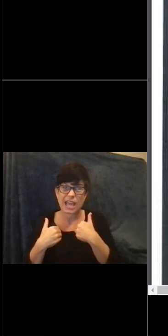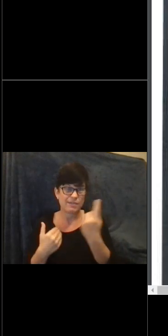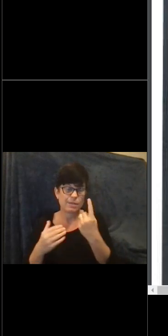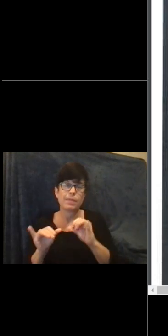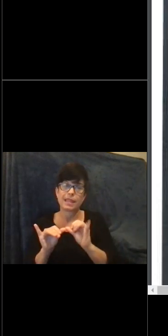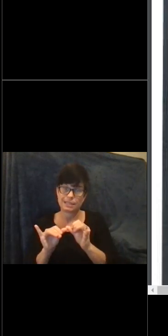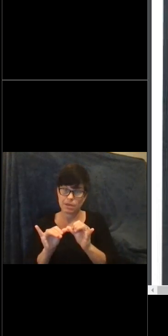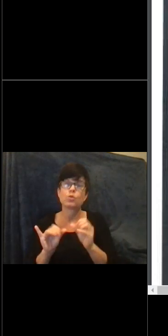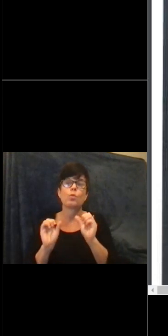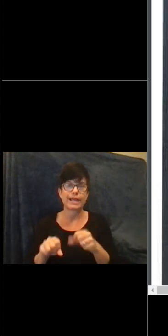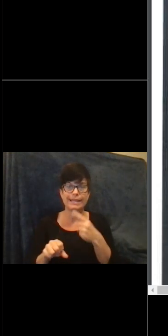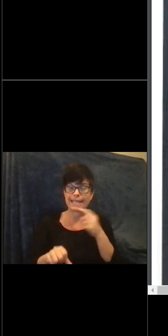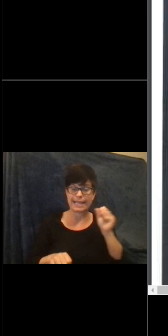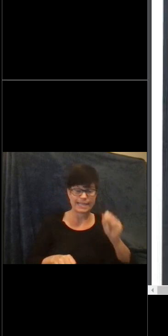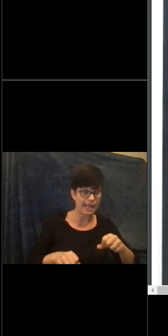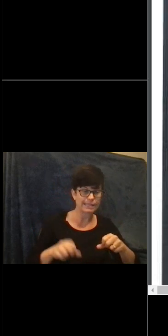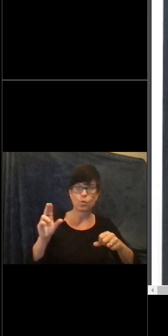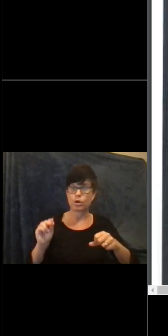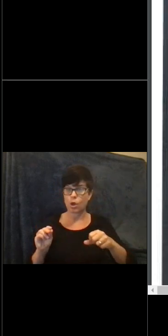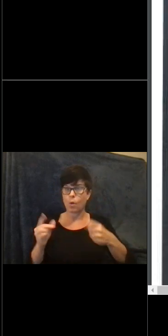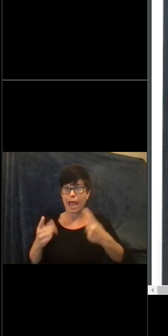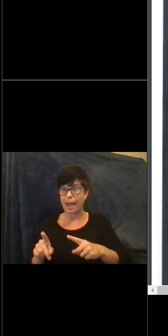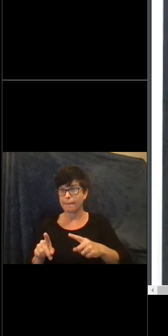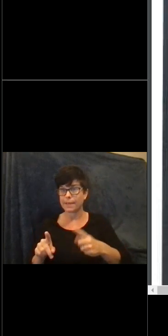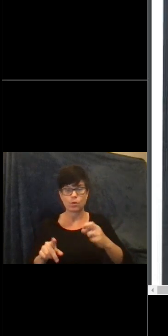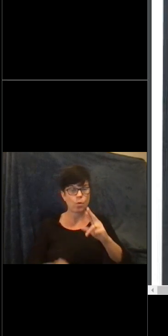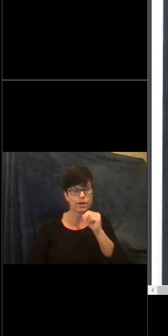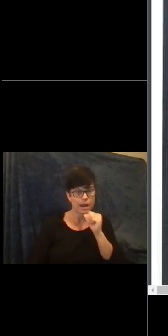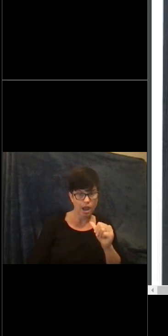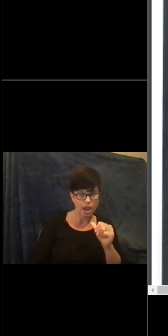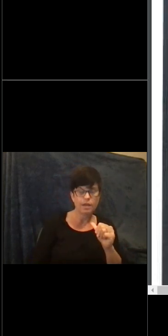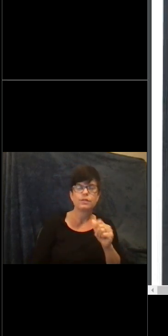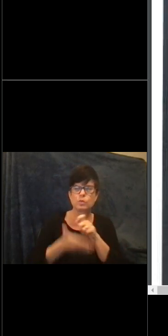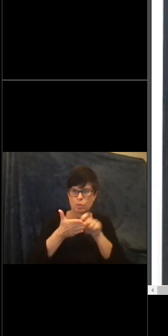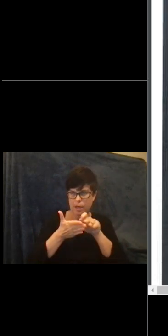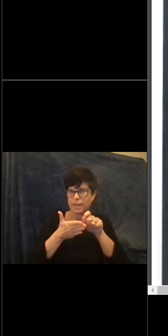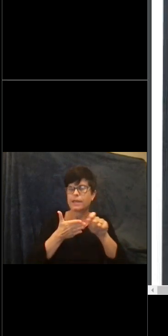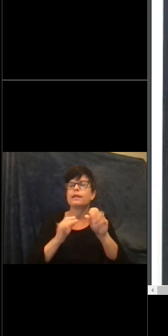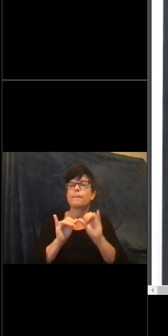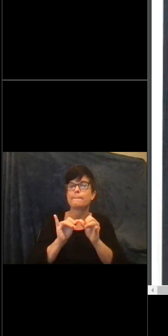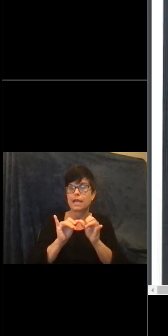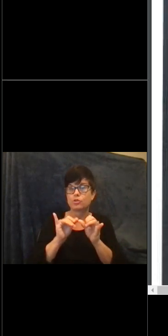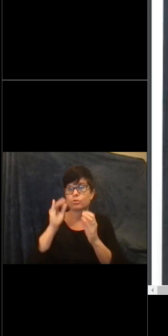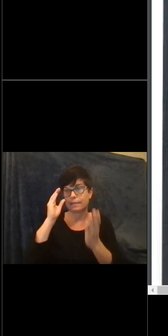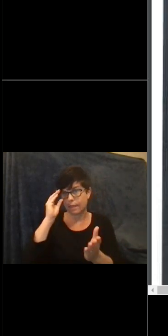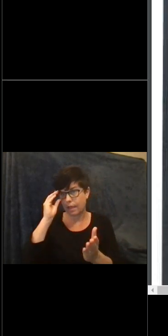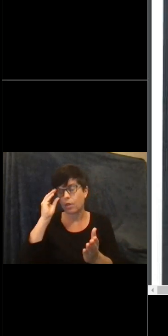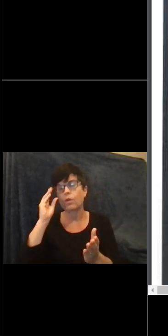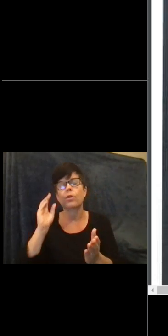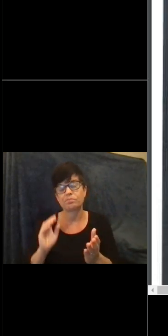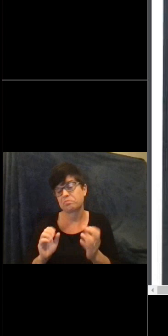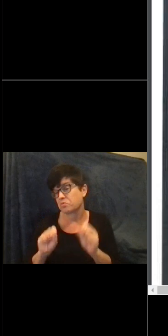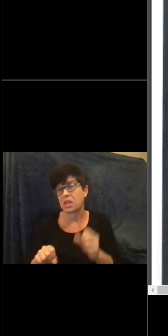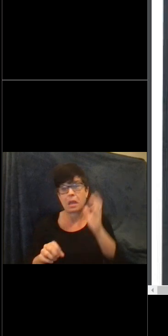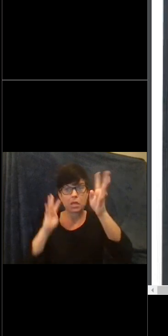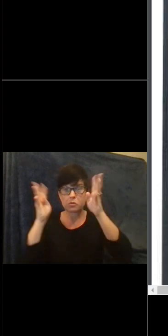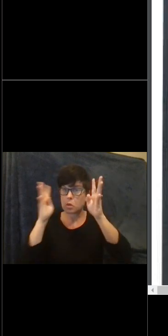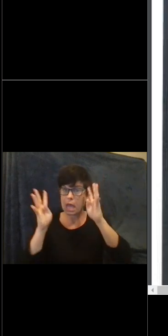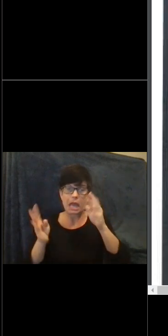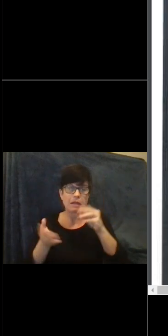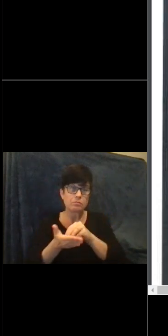can black and white say did or did not happen. But what that looks like, you know, you can be creative. And certainly I